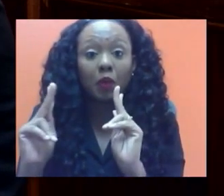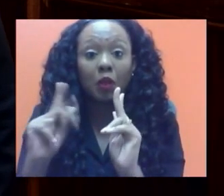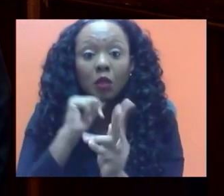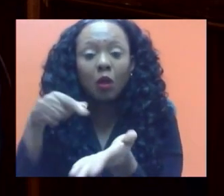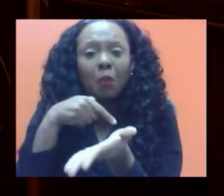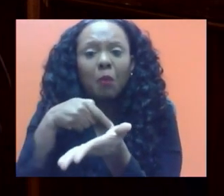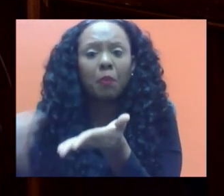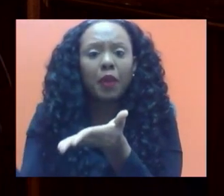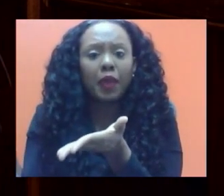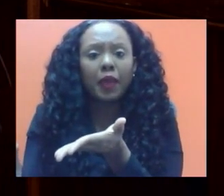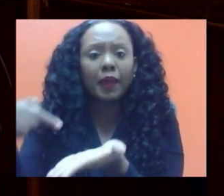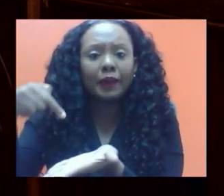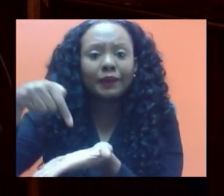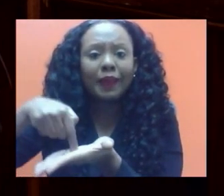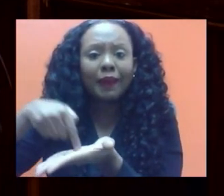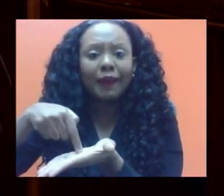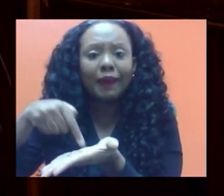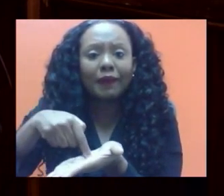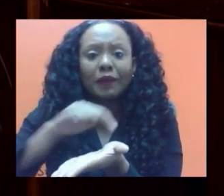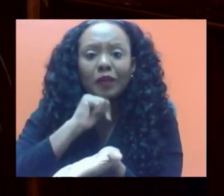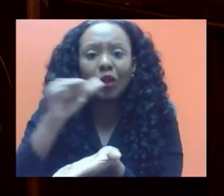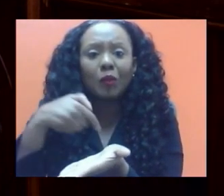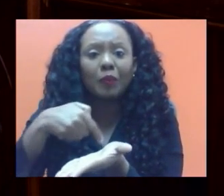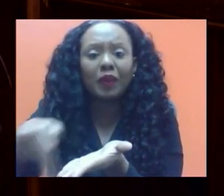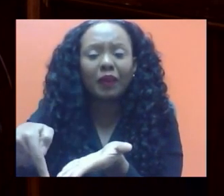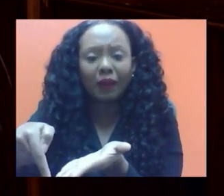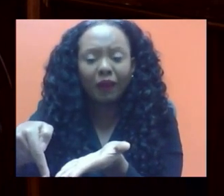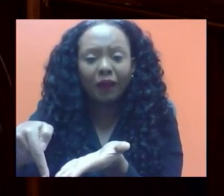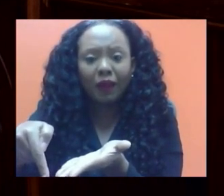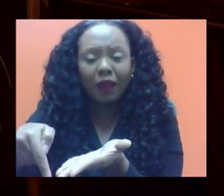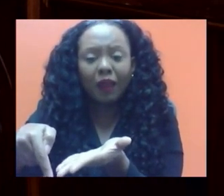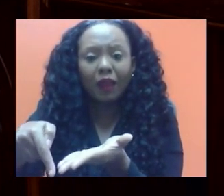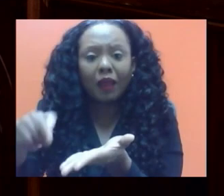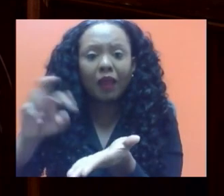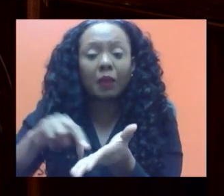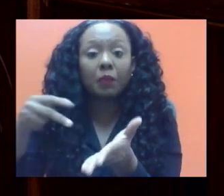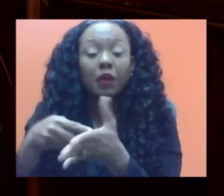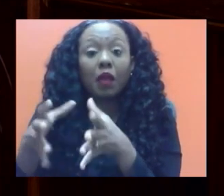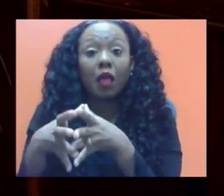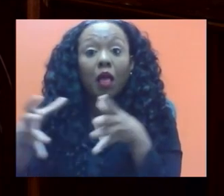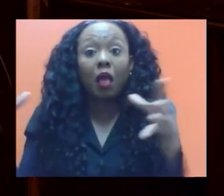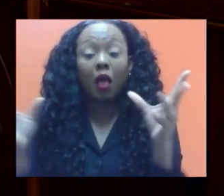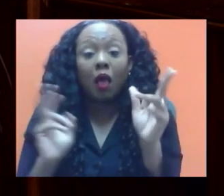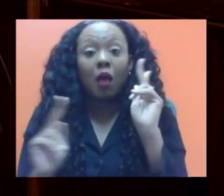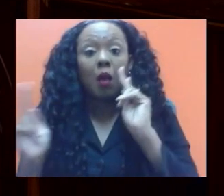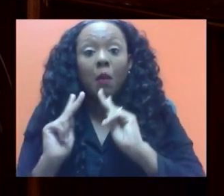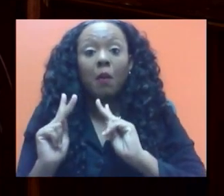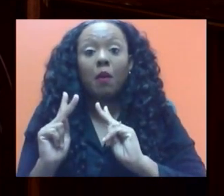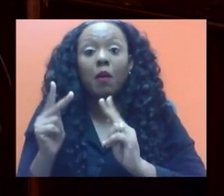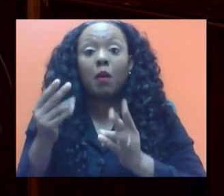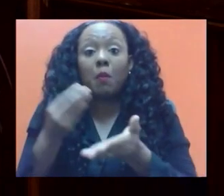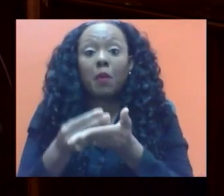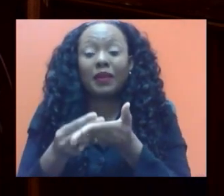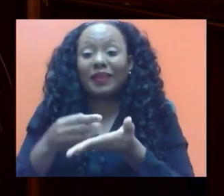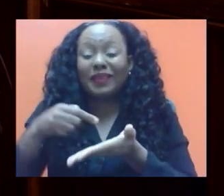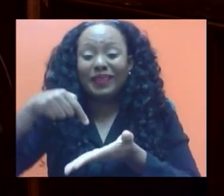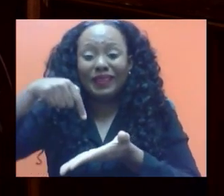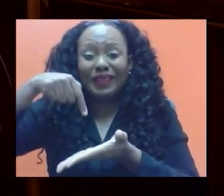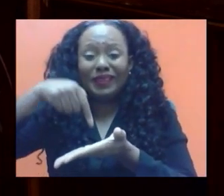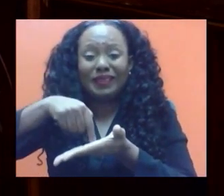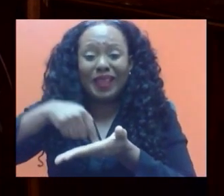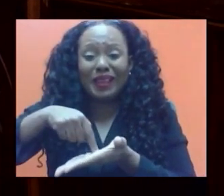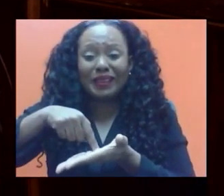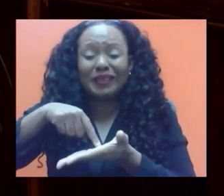Adversarial financing that saw a significant buildup of arrears from nothing in 2008, no arrears